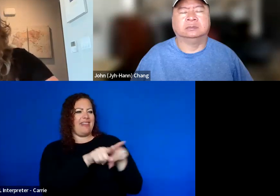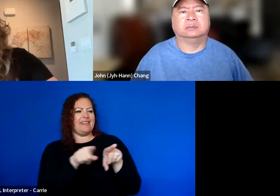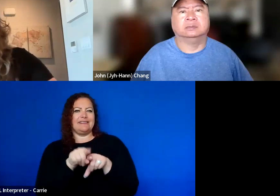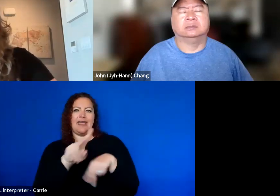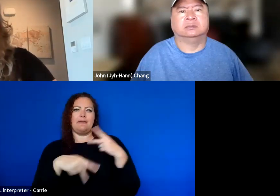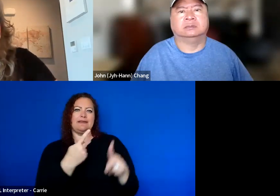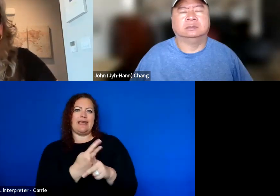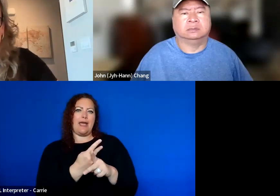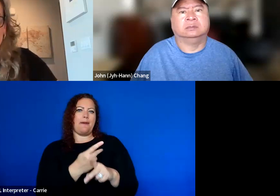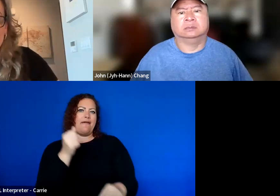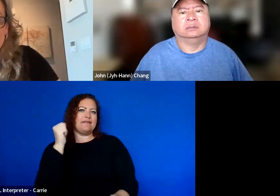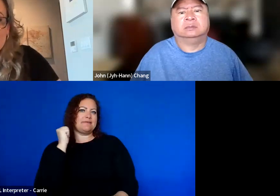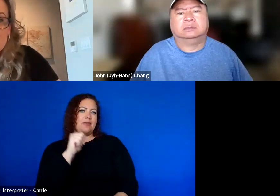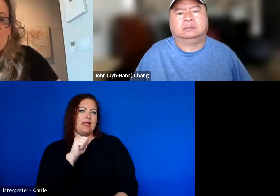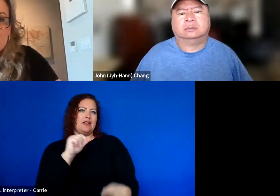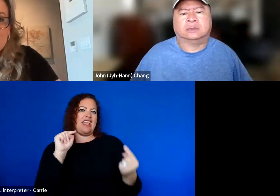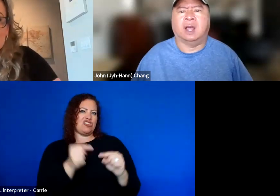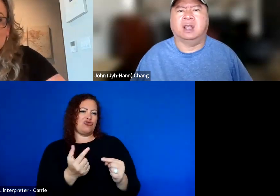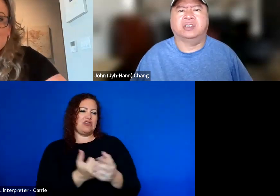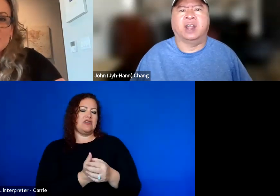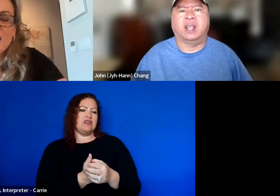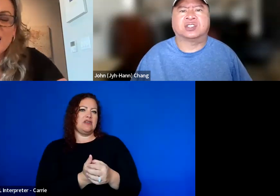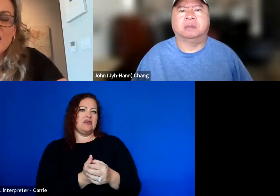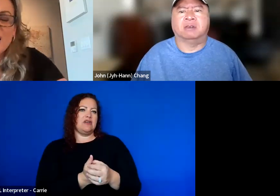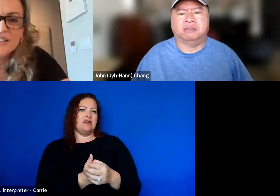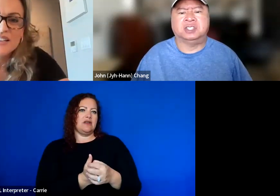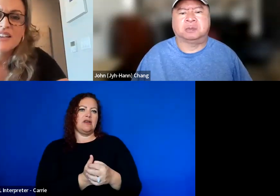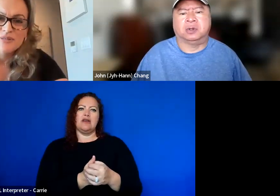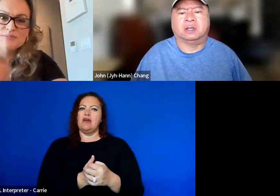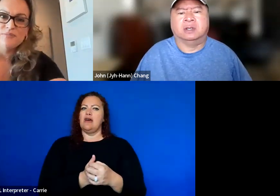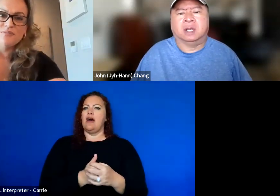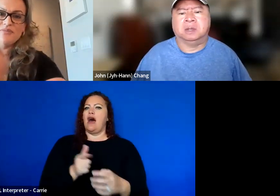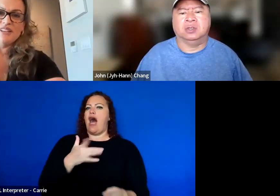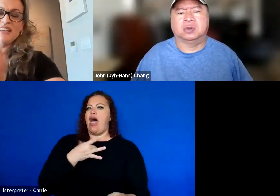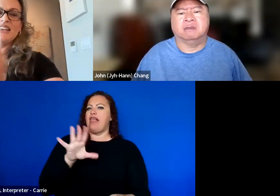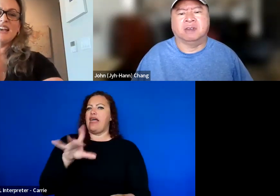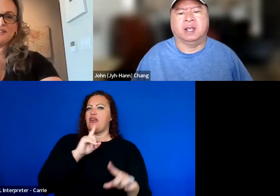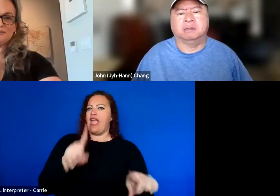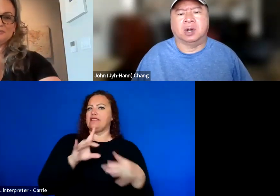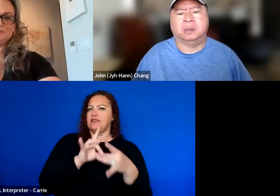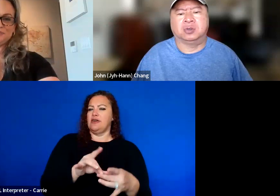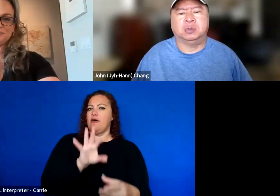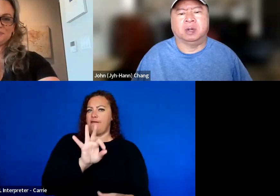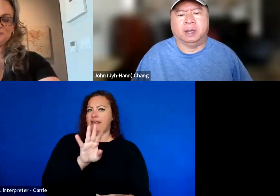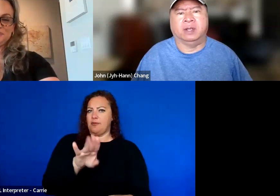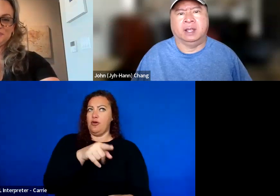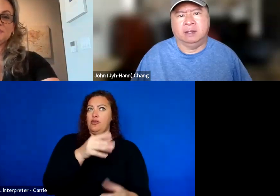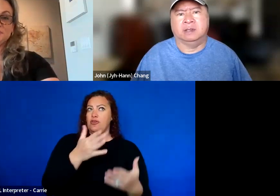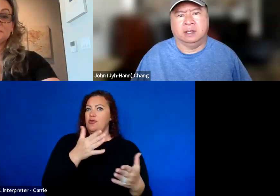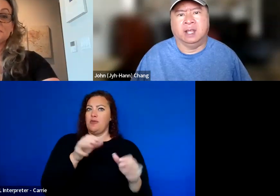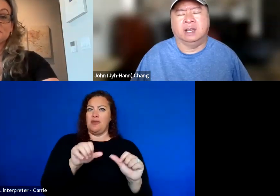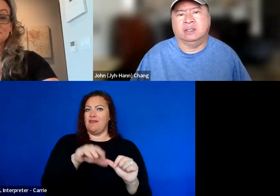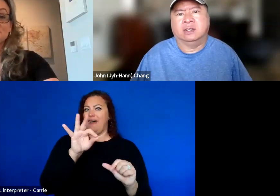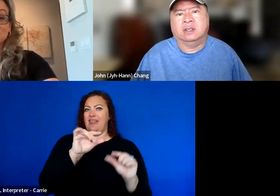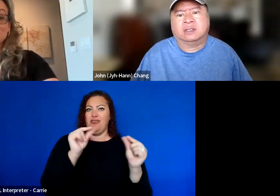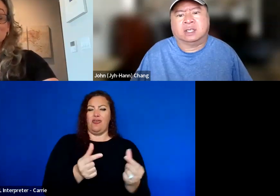cord injury. Can I I like your speak to that? answer about Facebook. I mean, you can find probably a group about